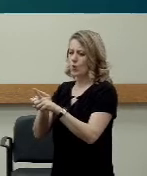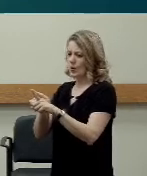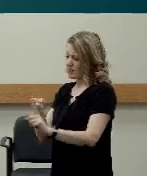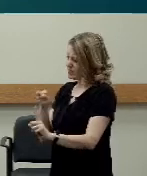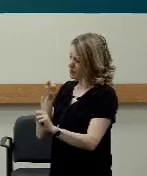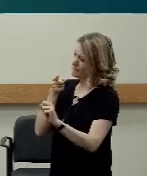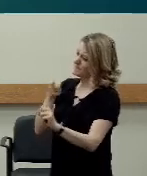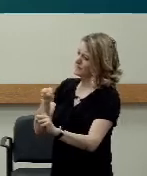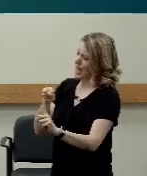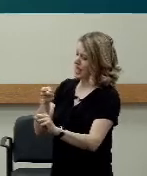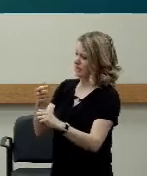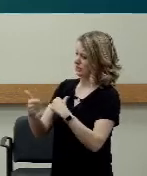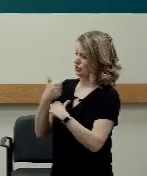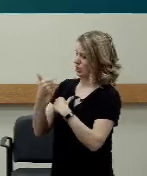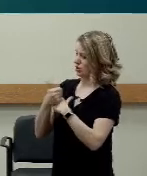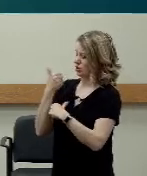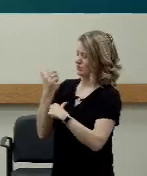in